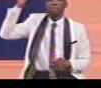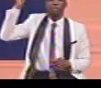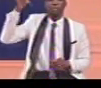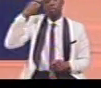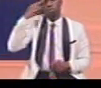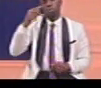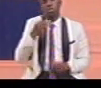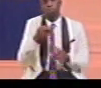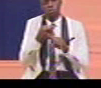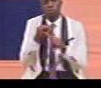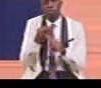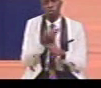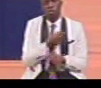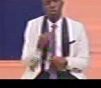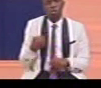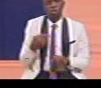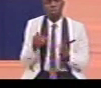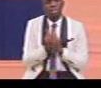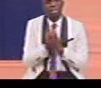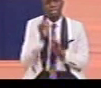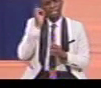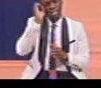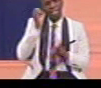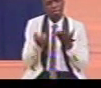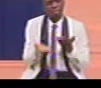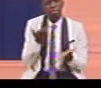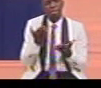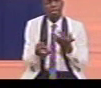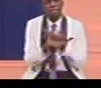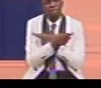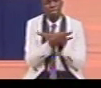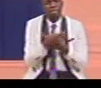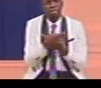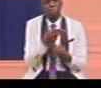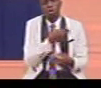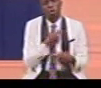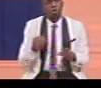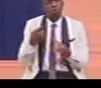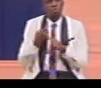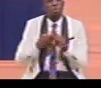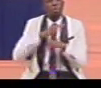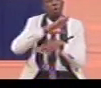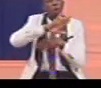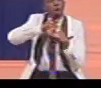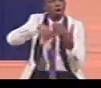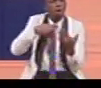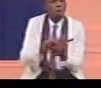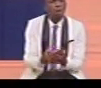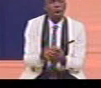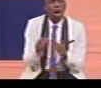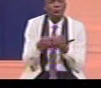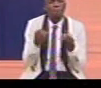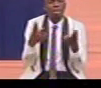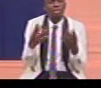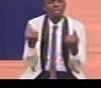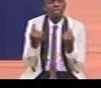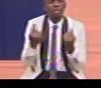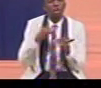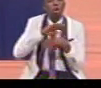many iniquities? All iniquity, and purify unto himself a peculiar